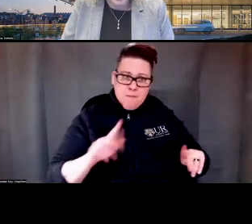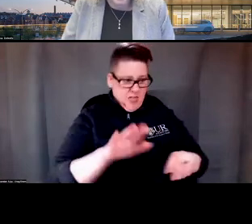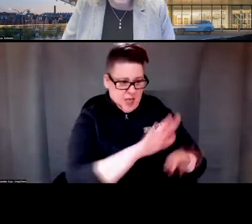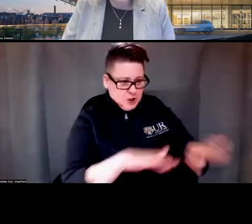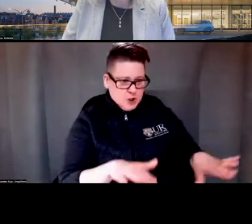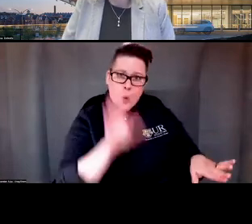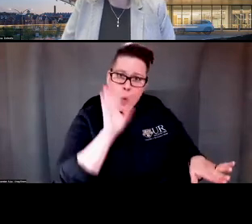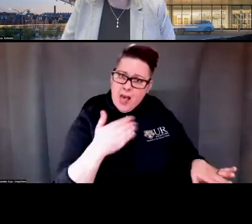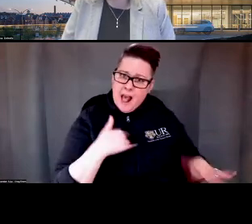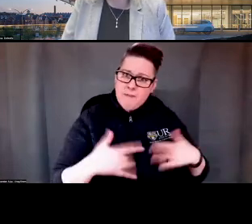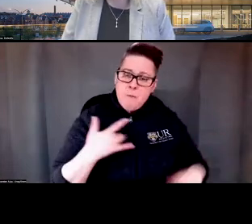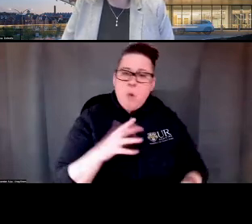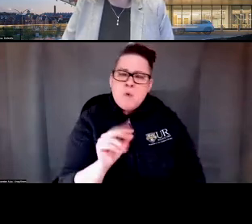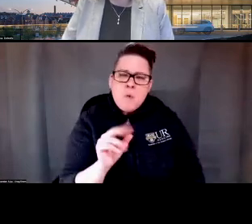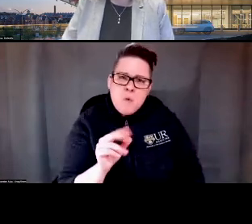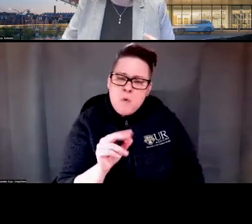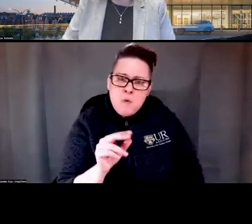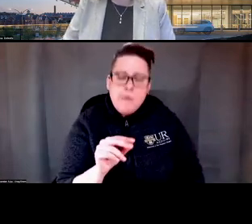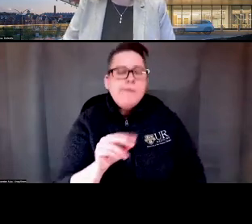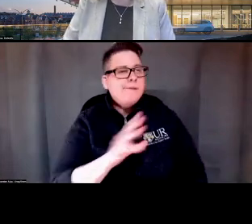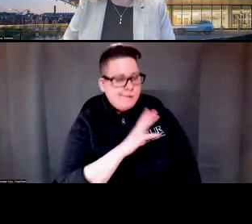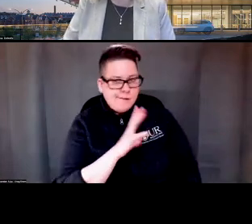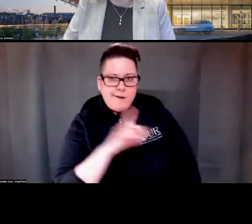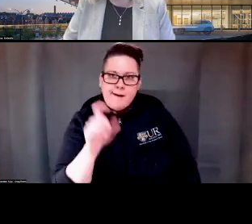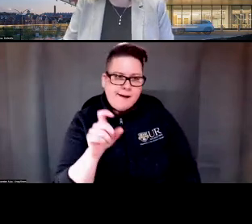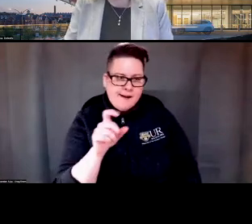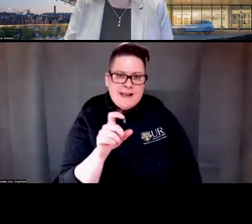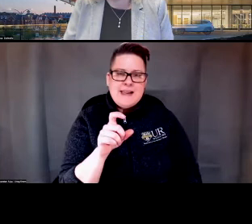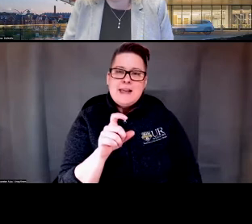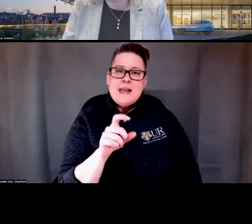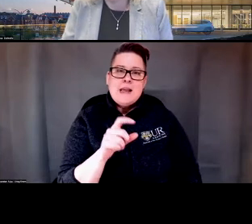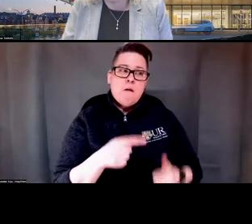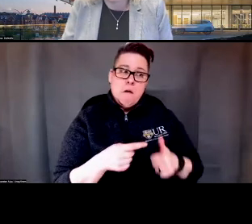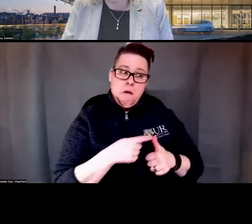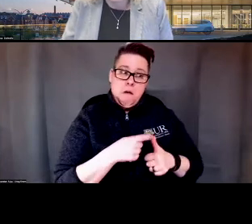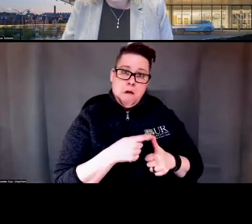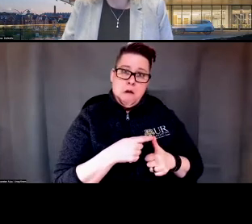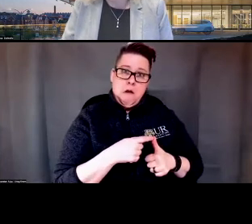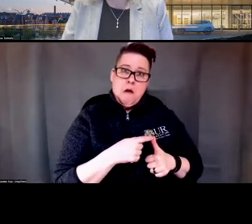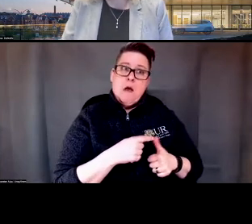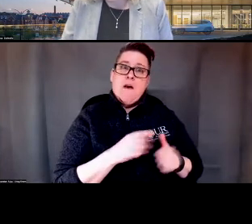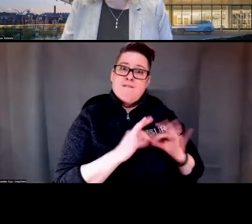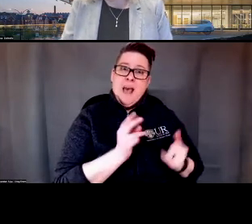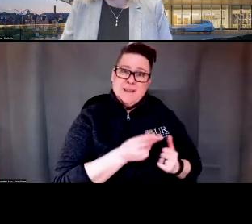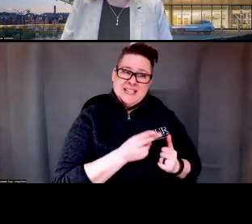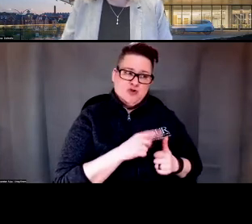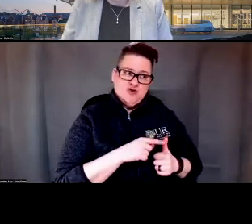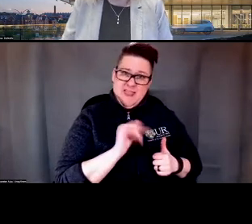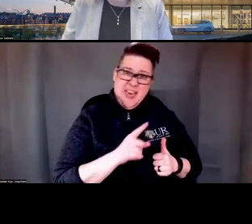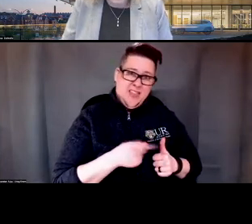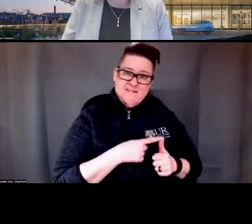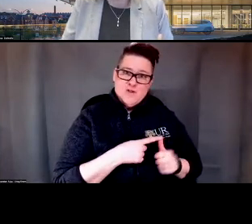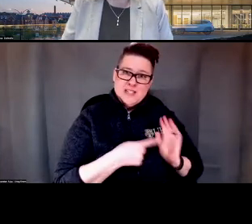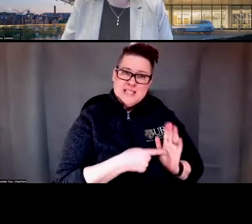bipolar disorder. And so we need to sort of narrow that definition of a prodrome. And we can do that looking